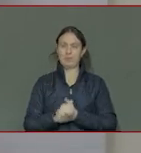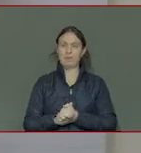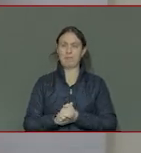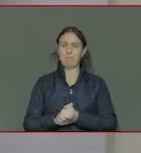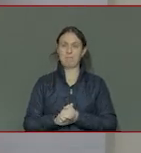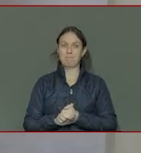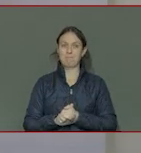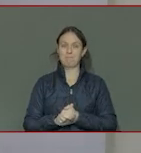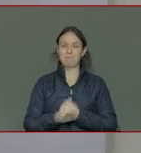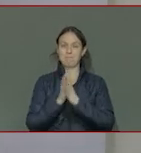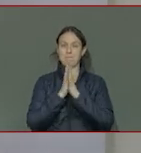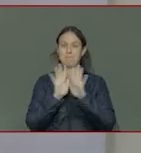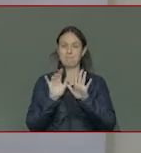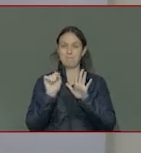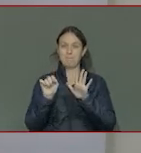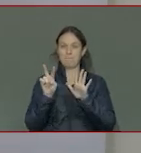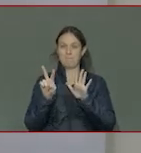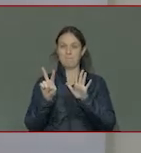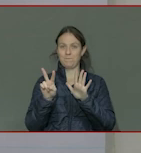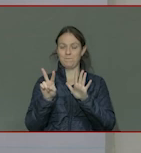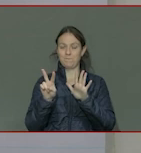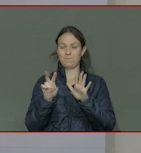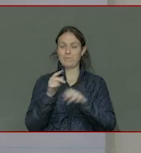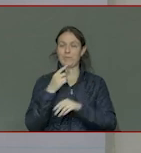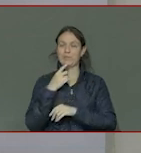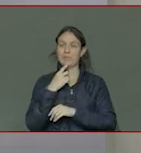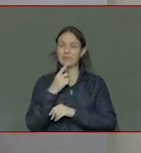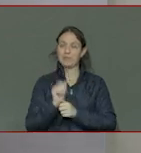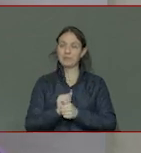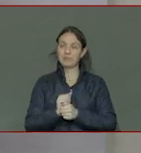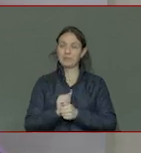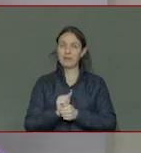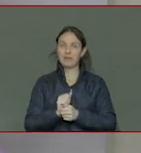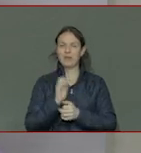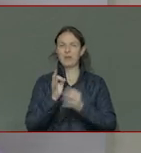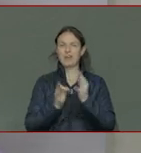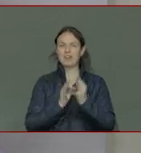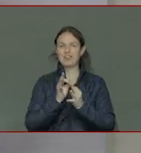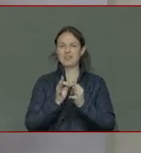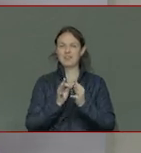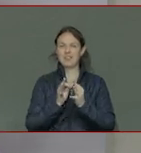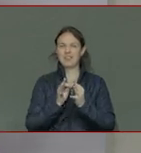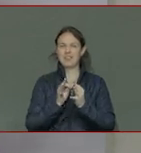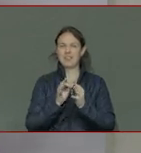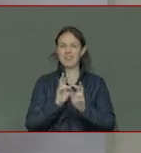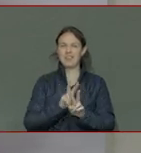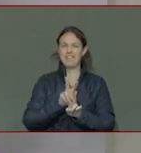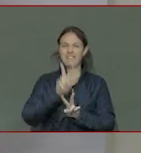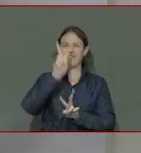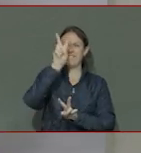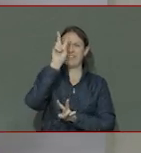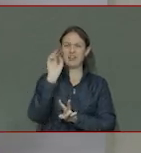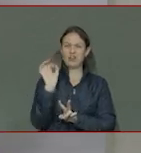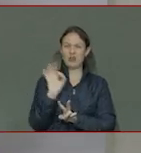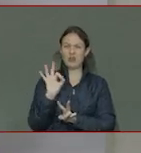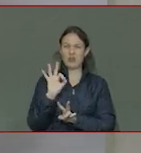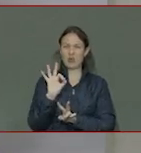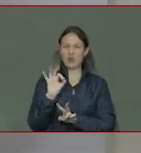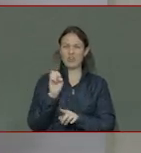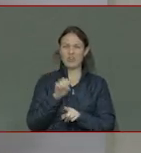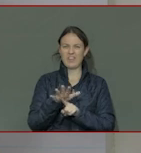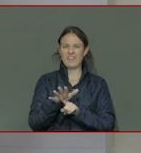Then 10.2, they ask, give a reason why each of the vertical forces acting on the crate